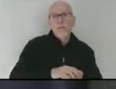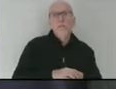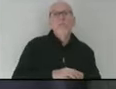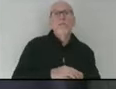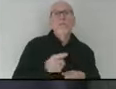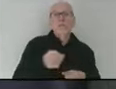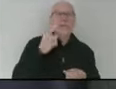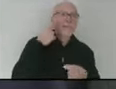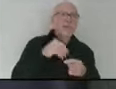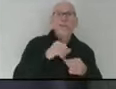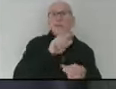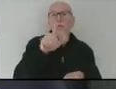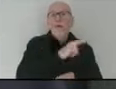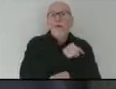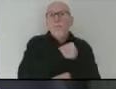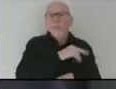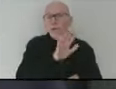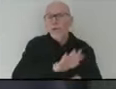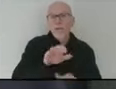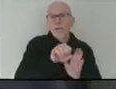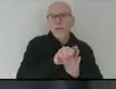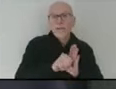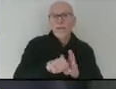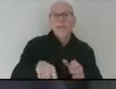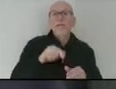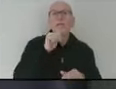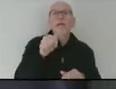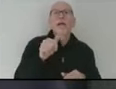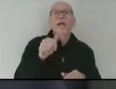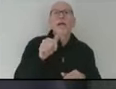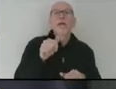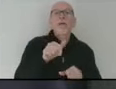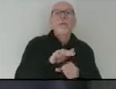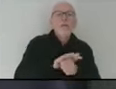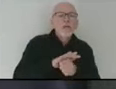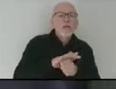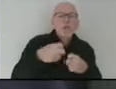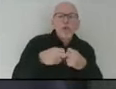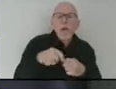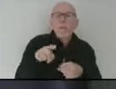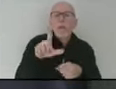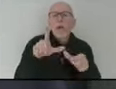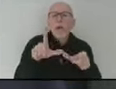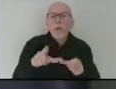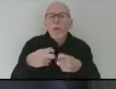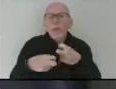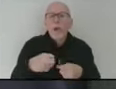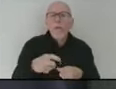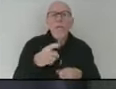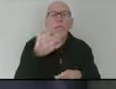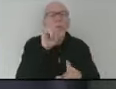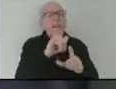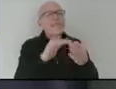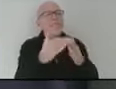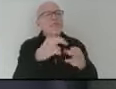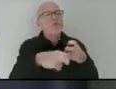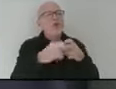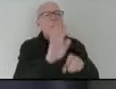all hospitals throughout the state. This is not a regional problem. This is not a city problem. This is